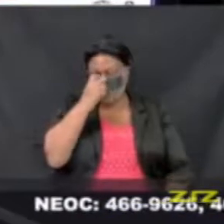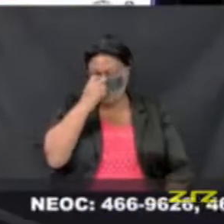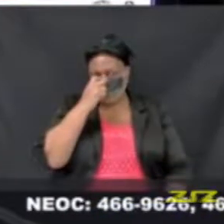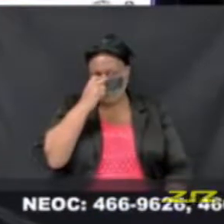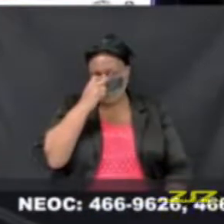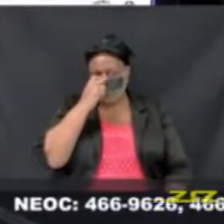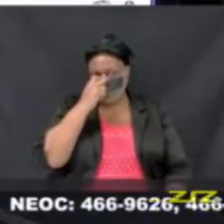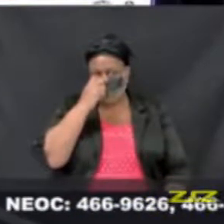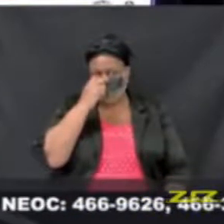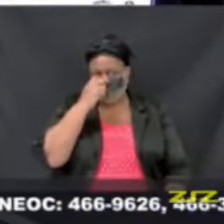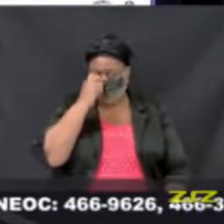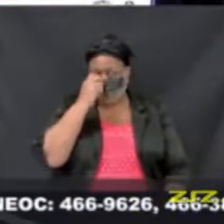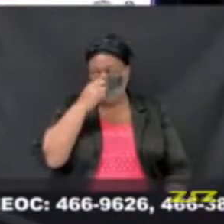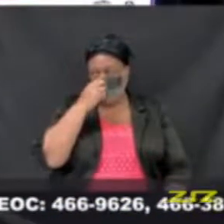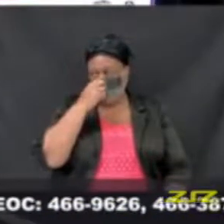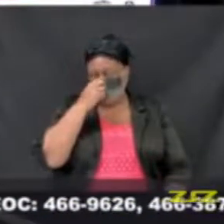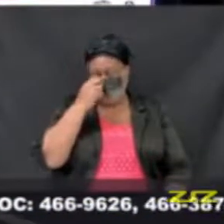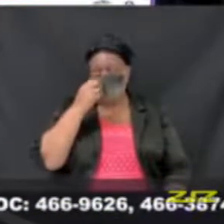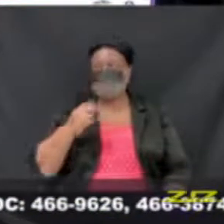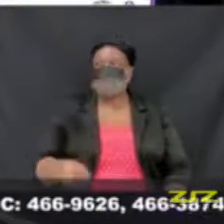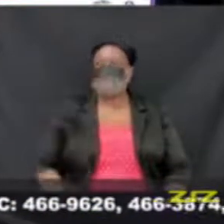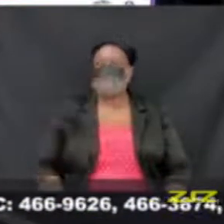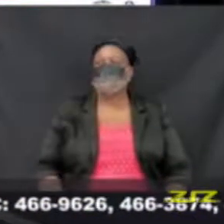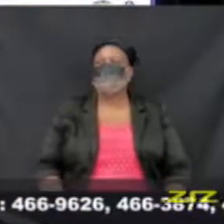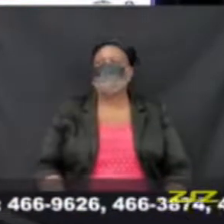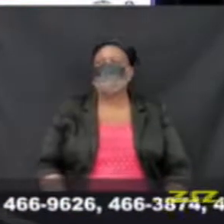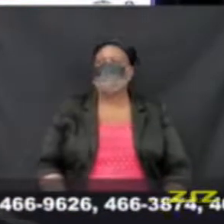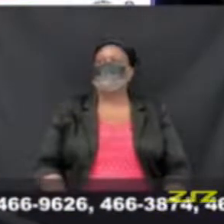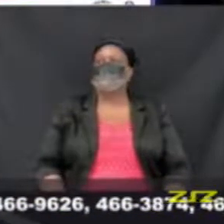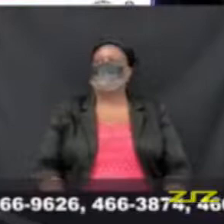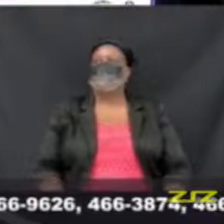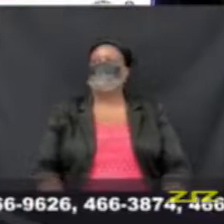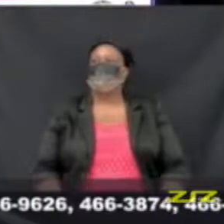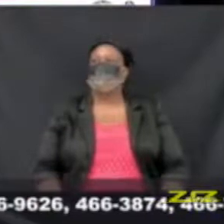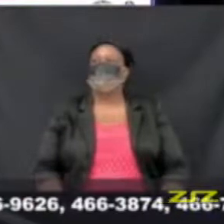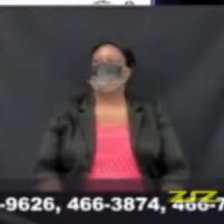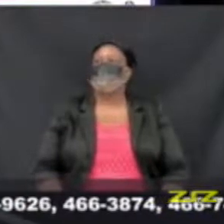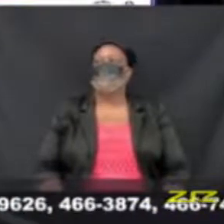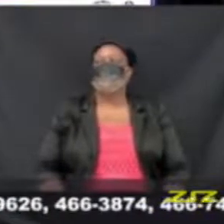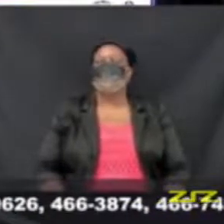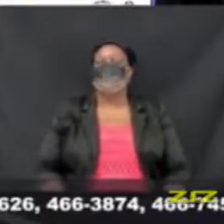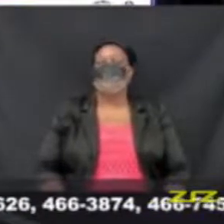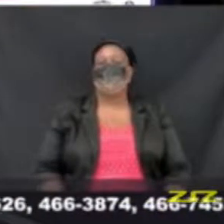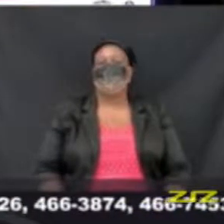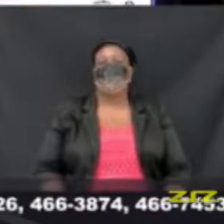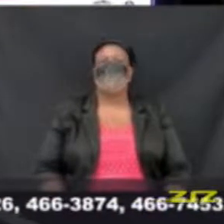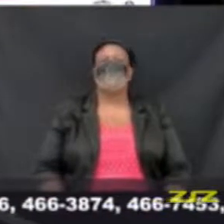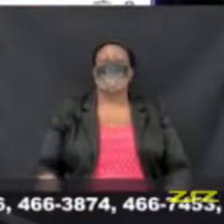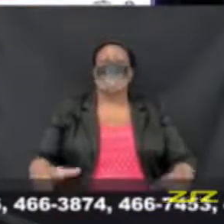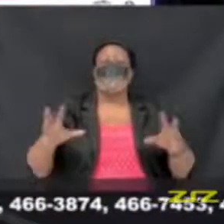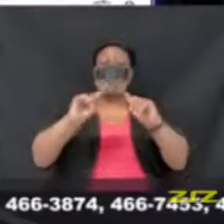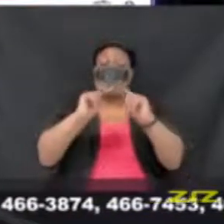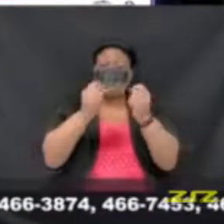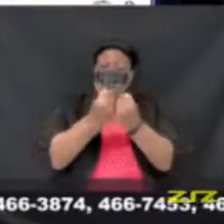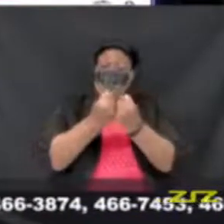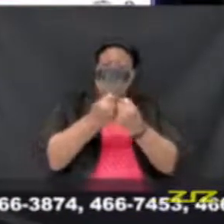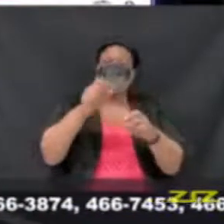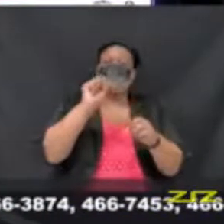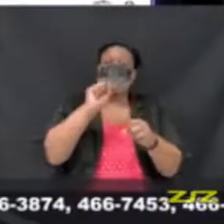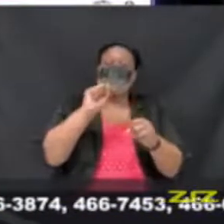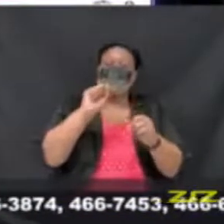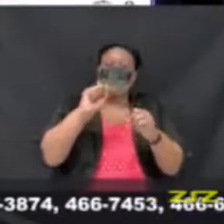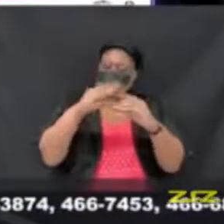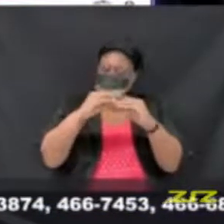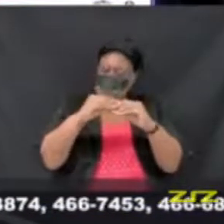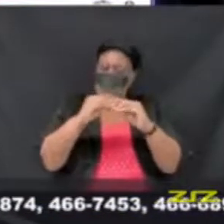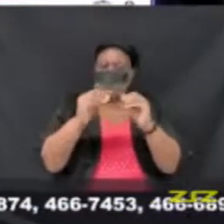The task force also met with the St. Kitts and Nevis Amateur Athletic Association,